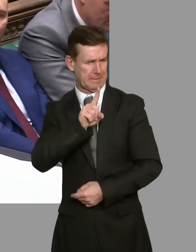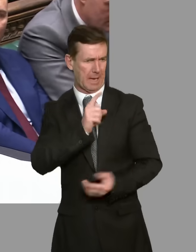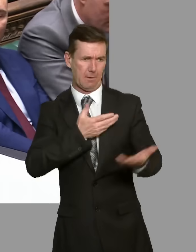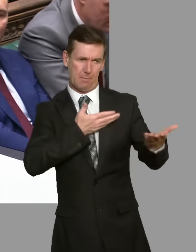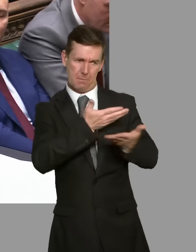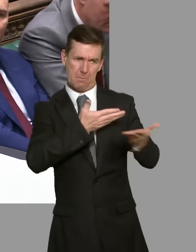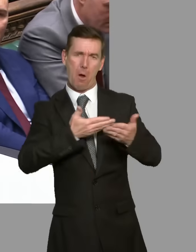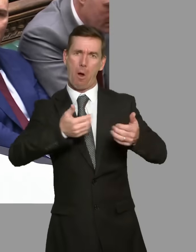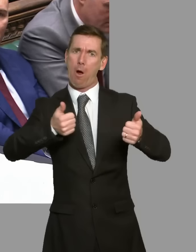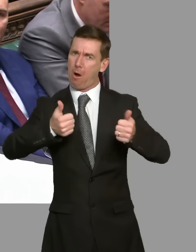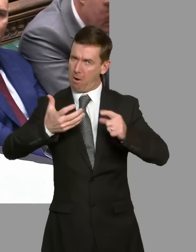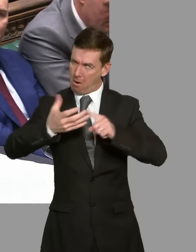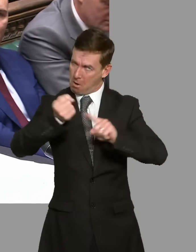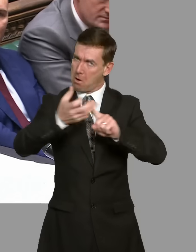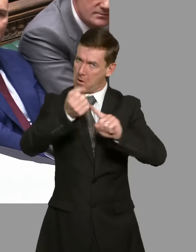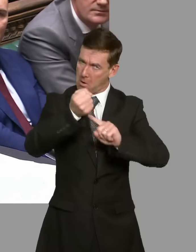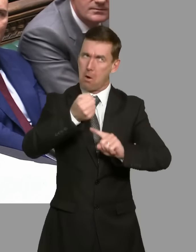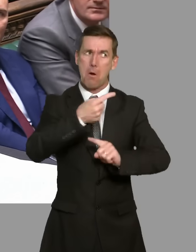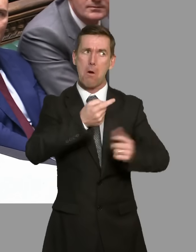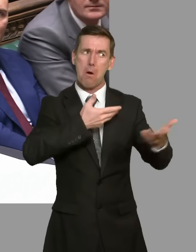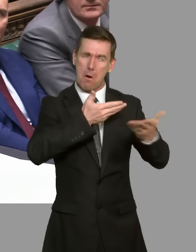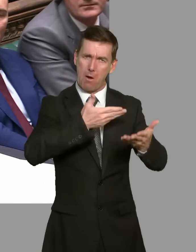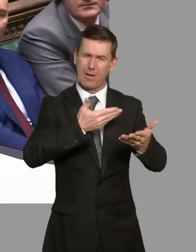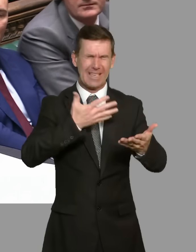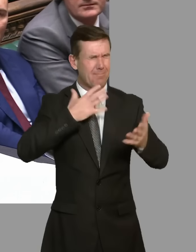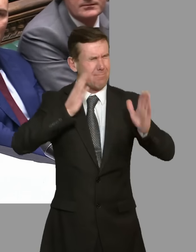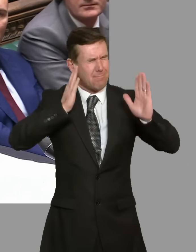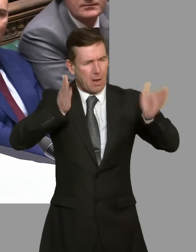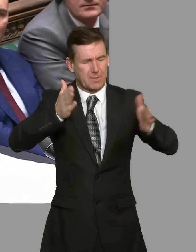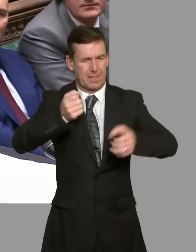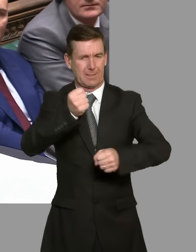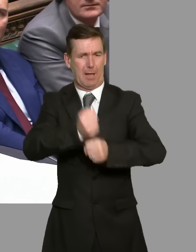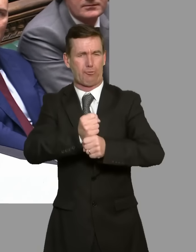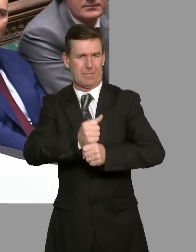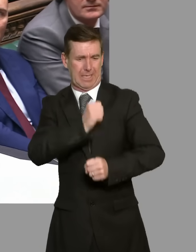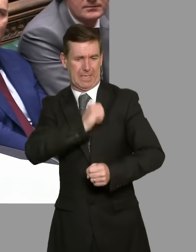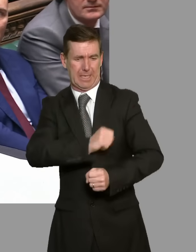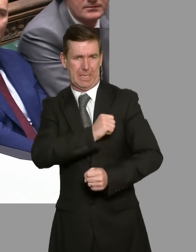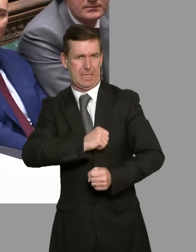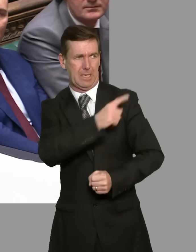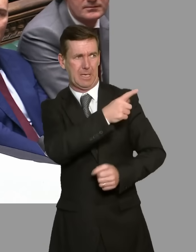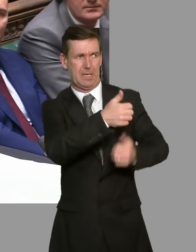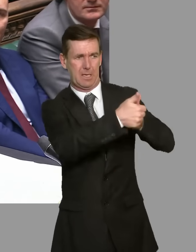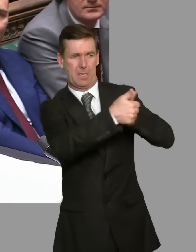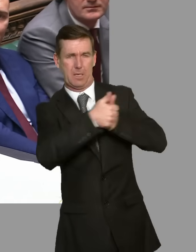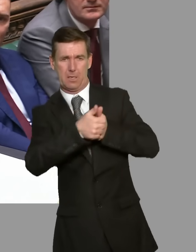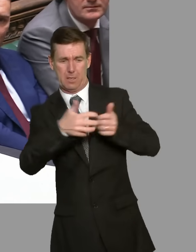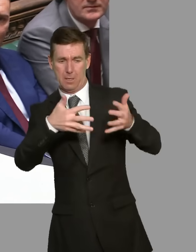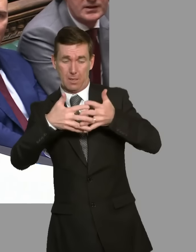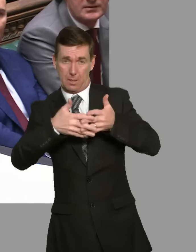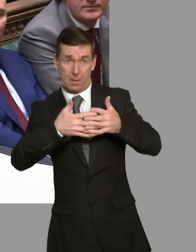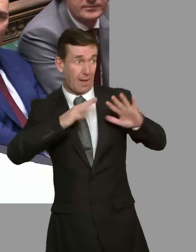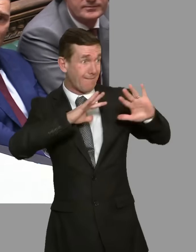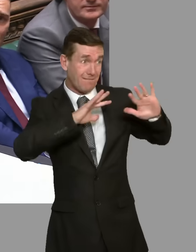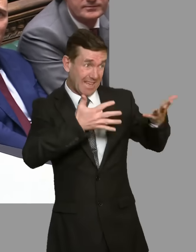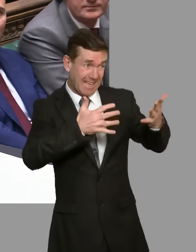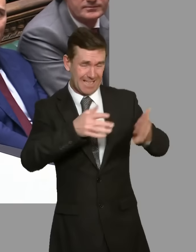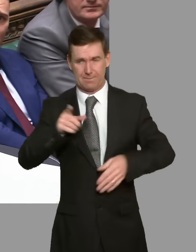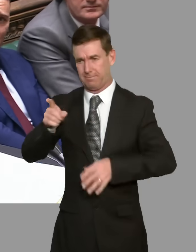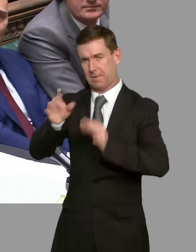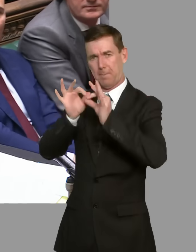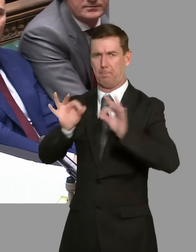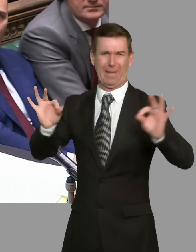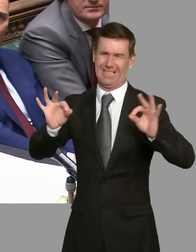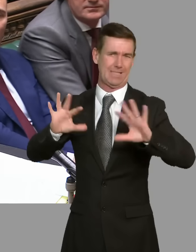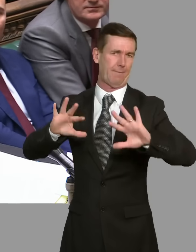security guarantees, and not achieving a just and lasting peace in Ukraine is not in our national interest, and that's why